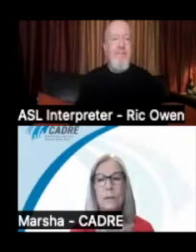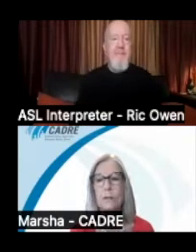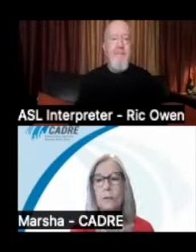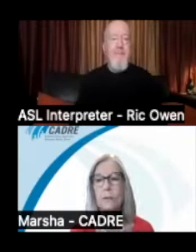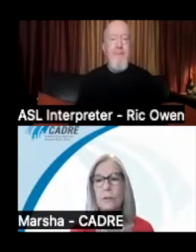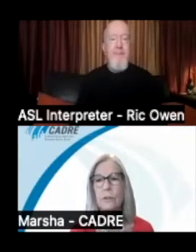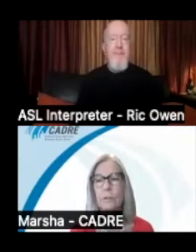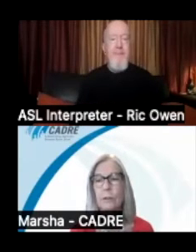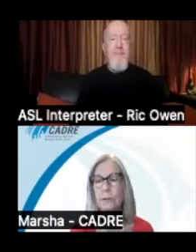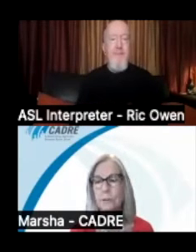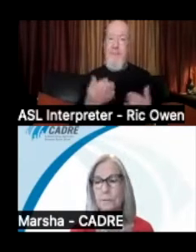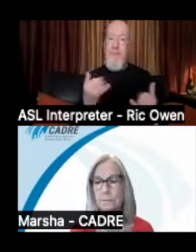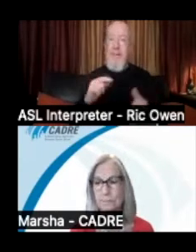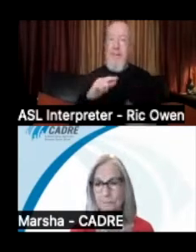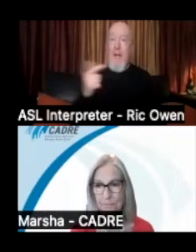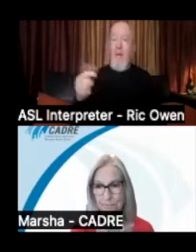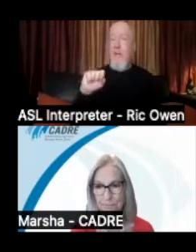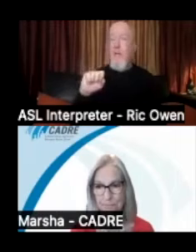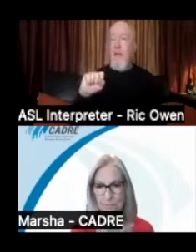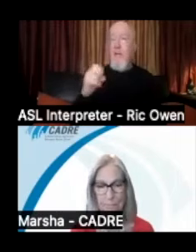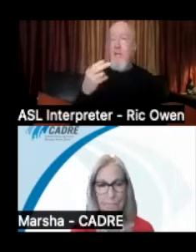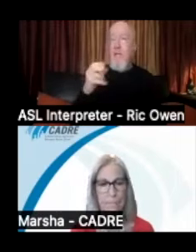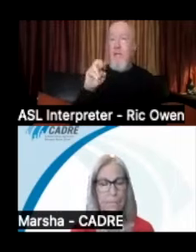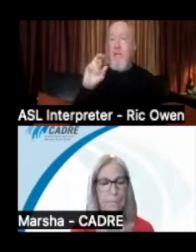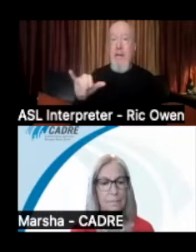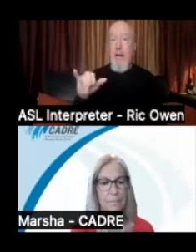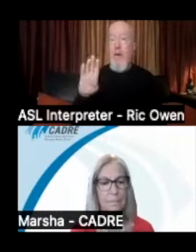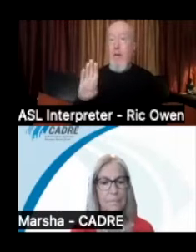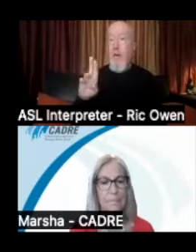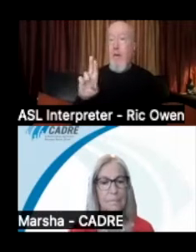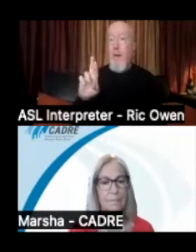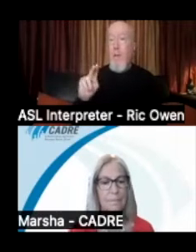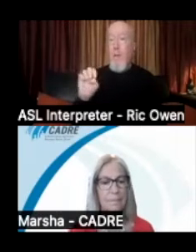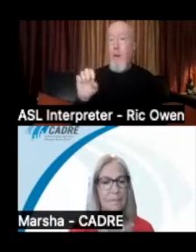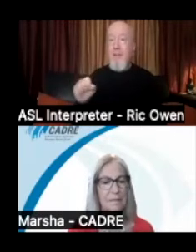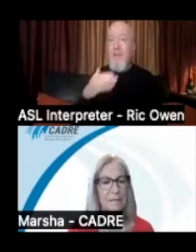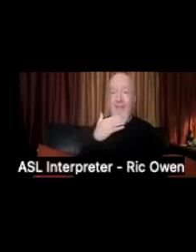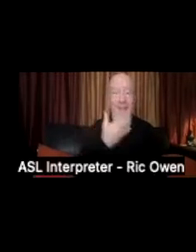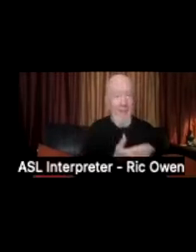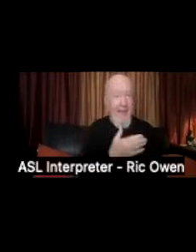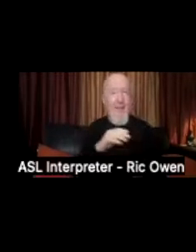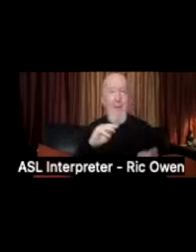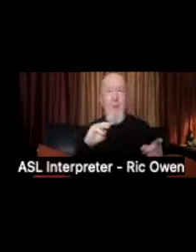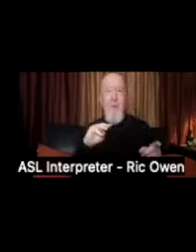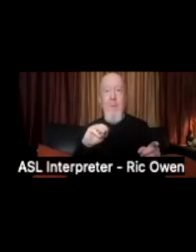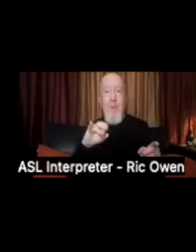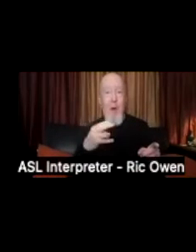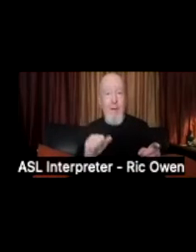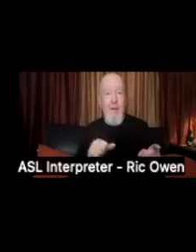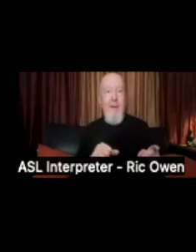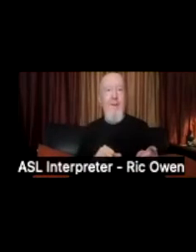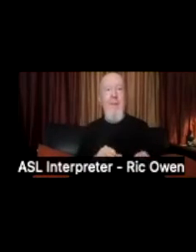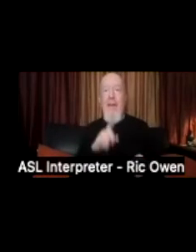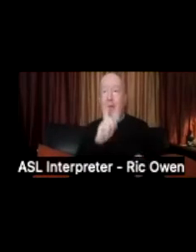And I'm going to turn it over to Sherry Burns. Okay, thank you so much, Marcia. And it is